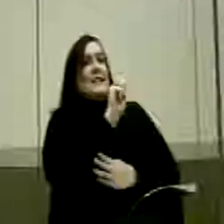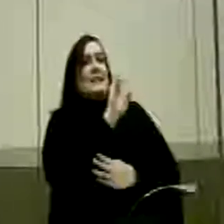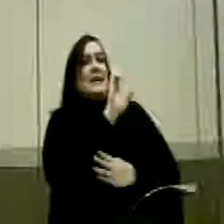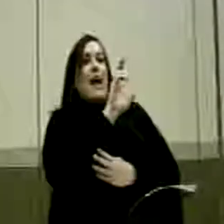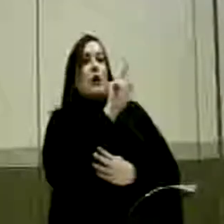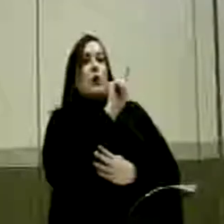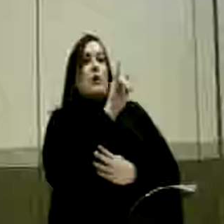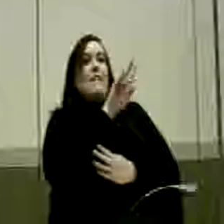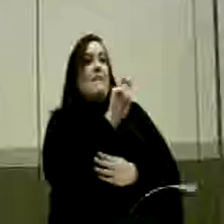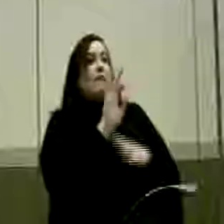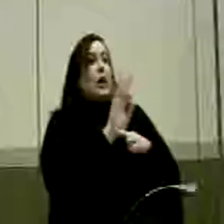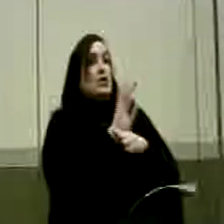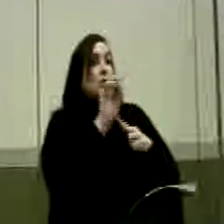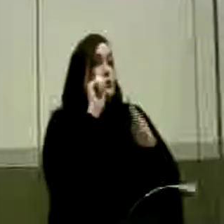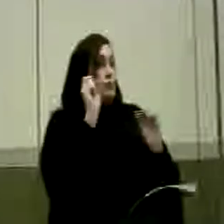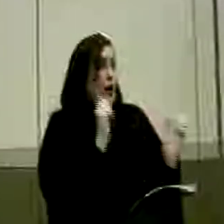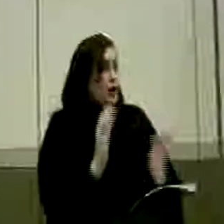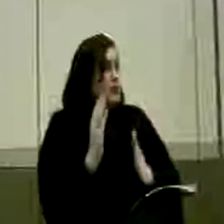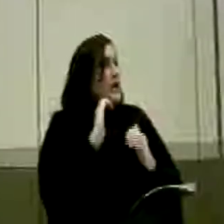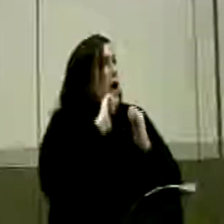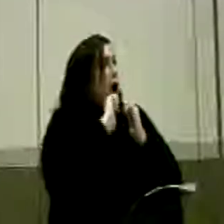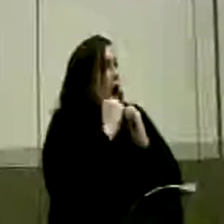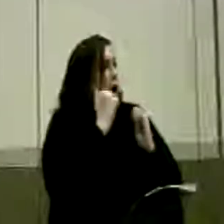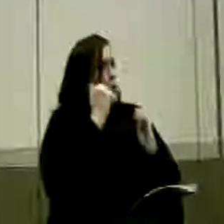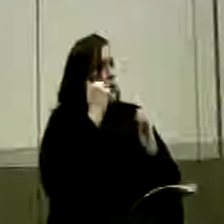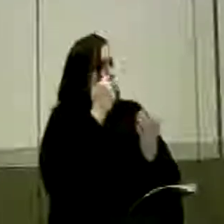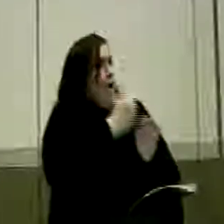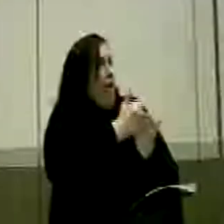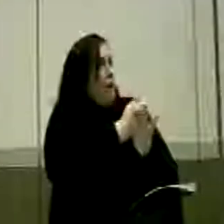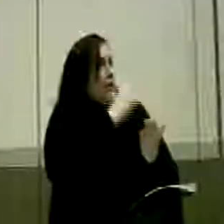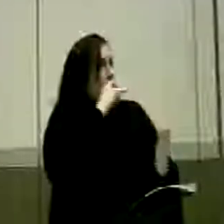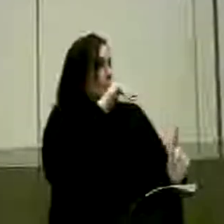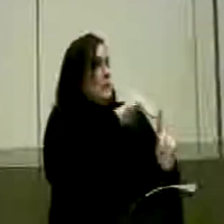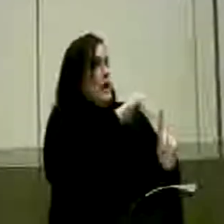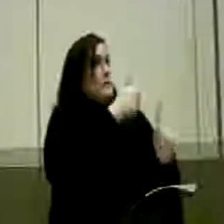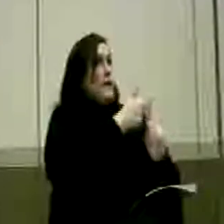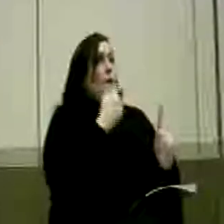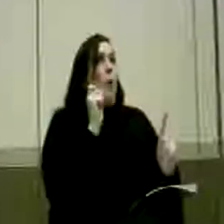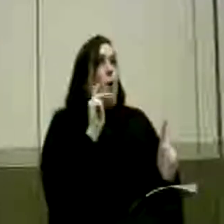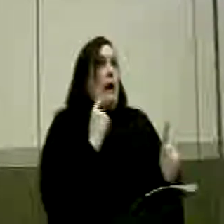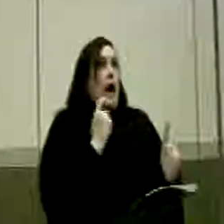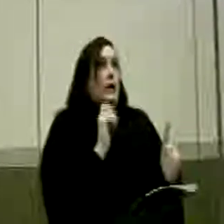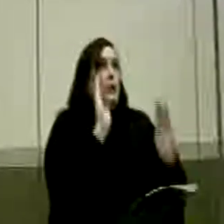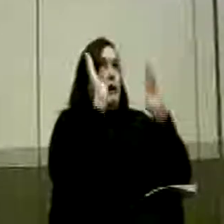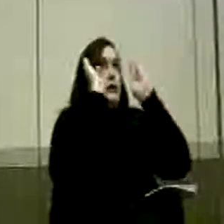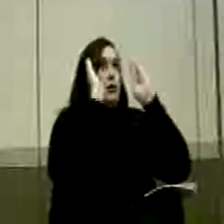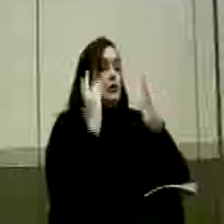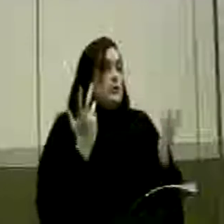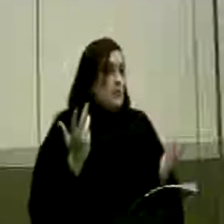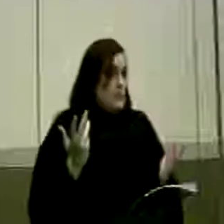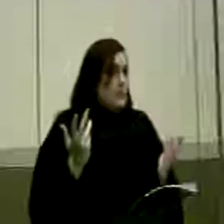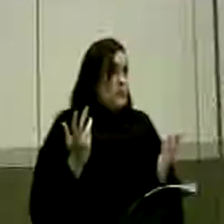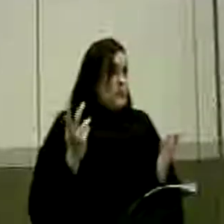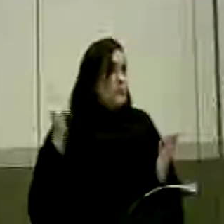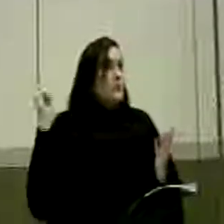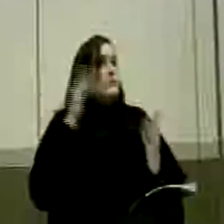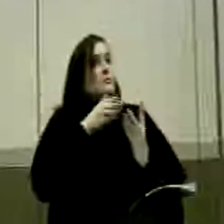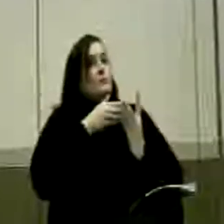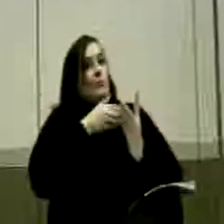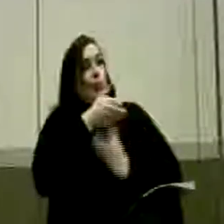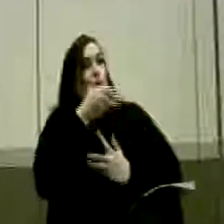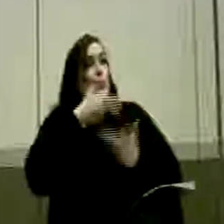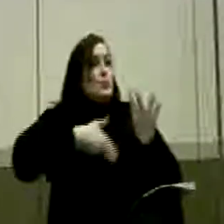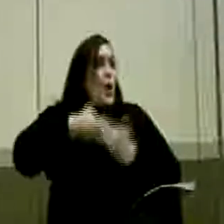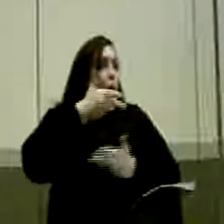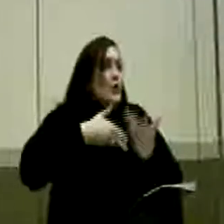of how do you help a kid remind themselves that they need to be like paying attention and ignoring that, either through through